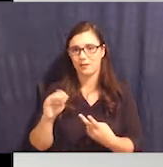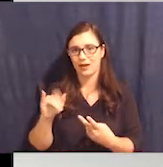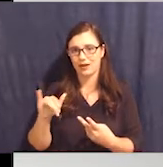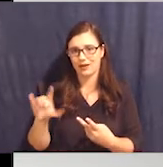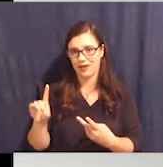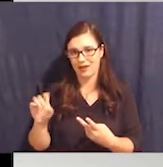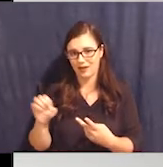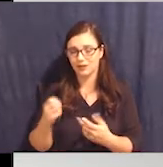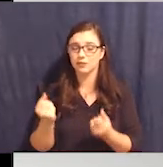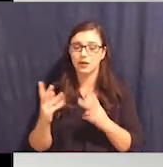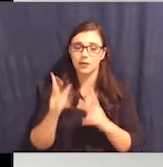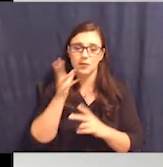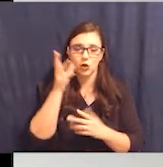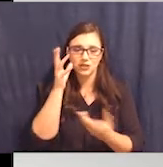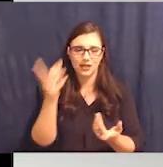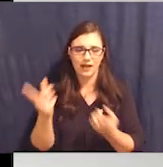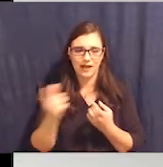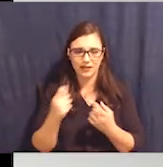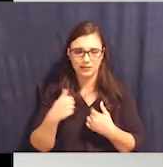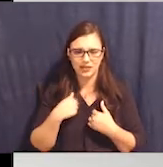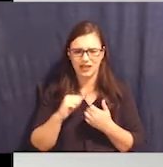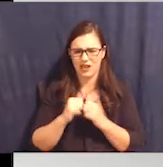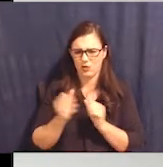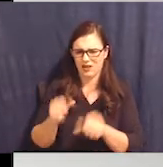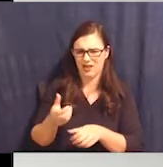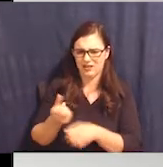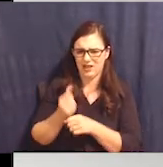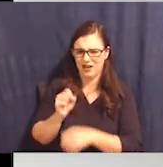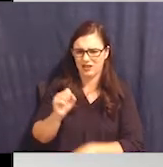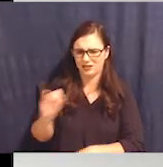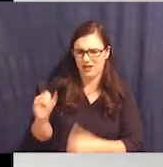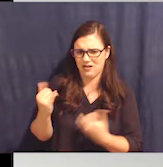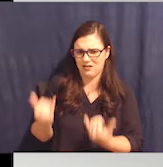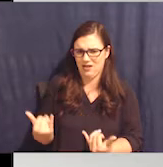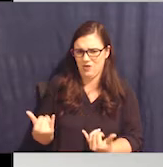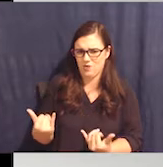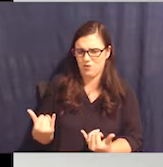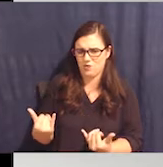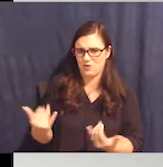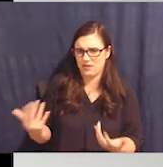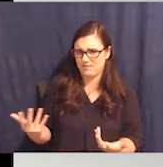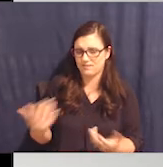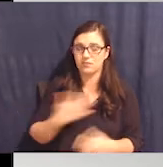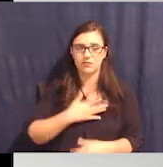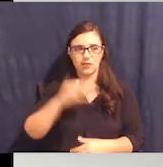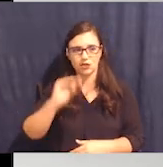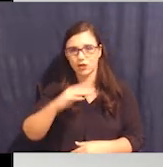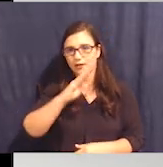and Medicaid. And a lot of parents ask me, how can I get SSI now? My